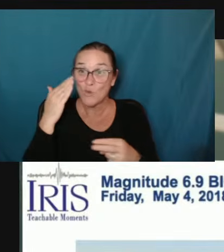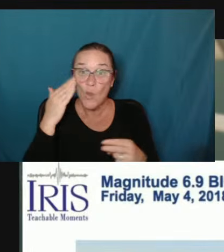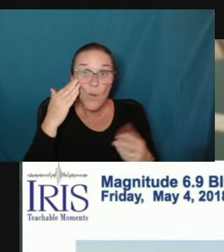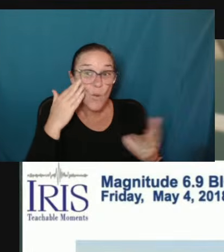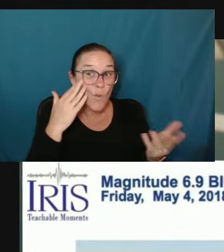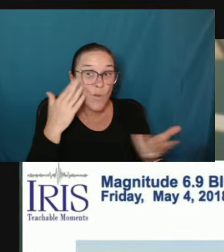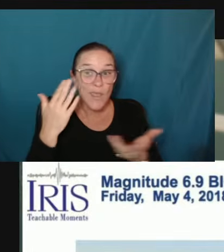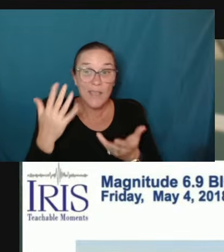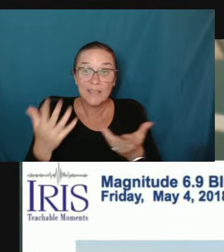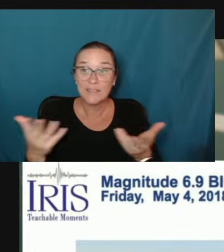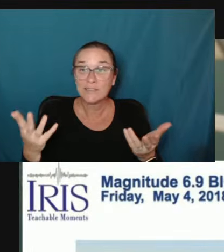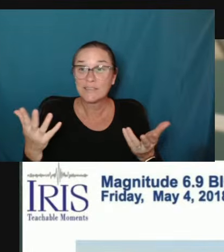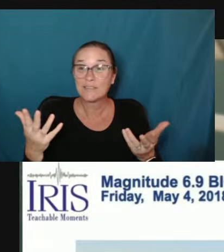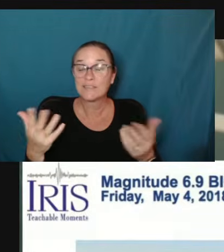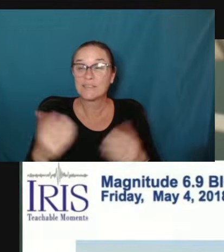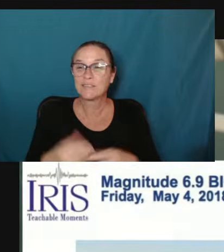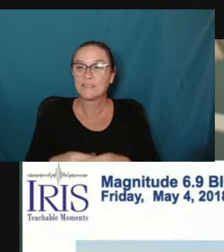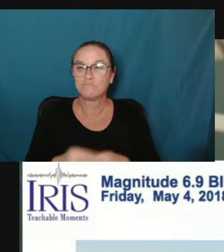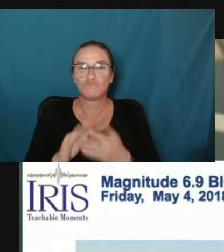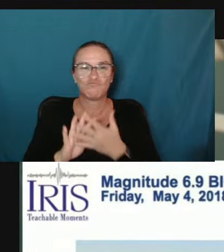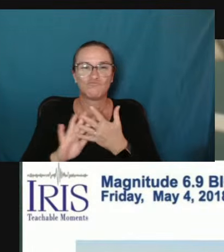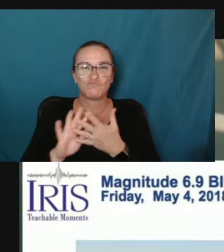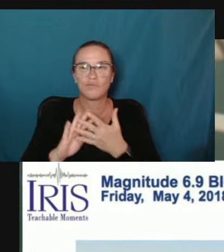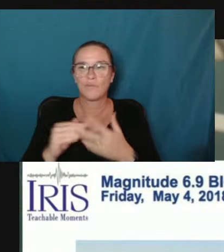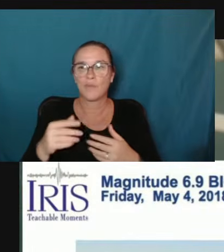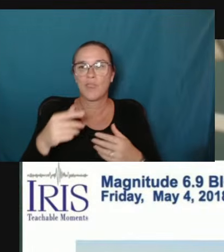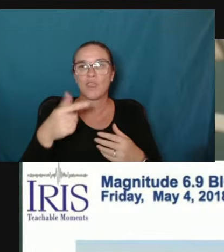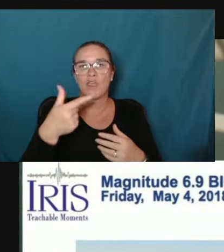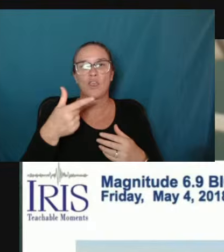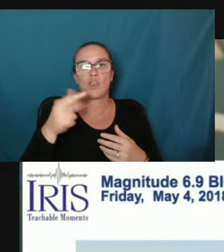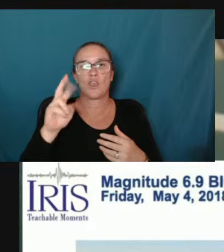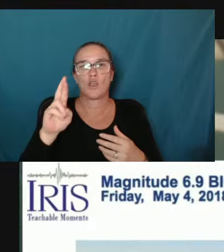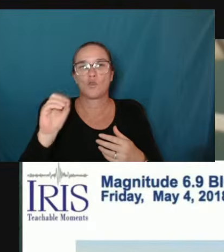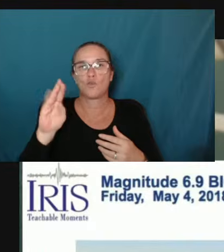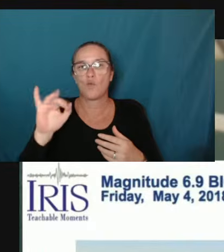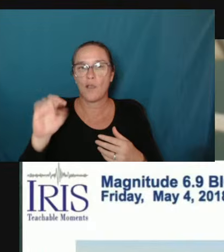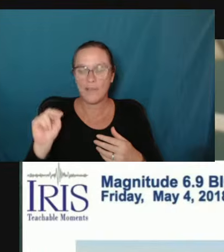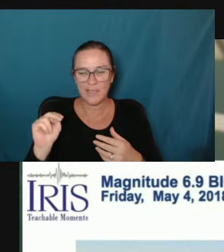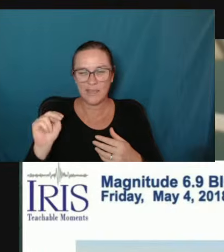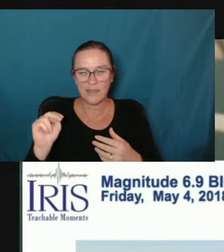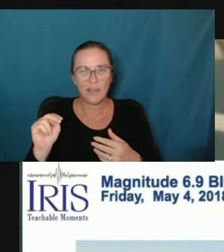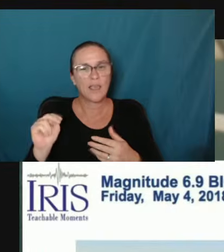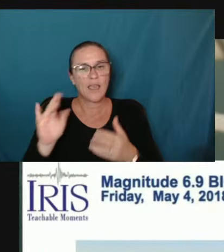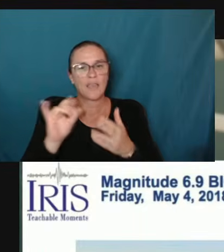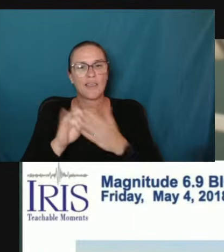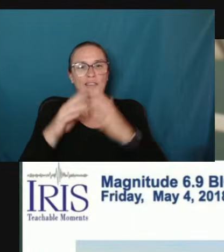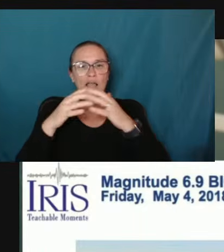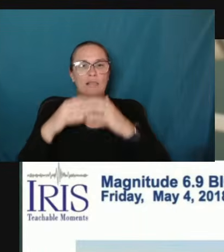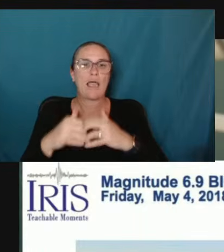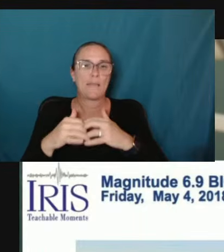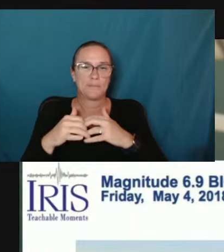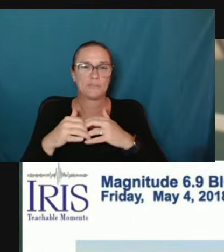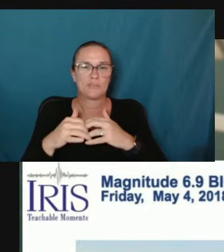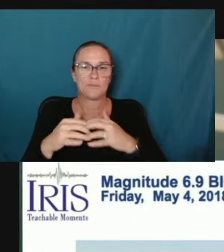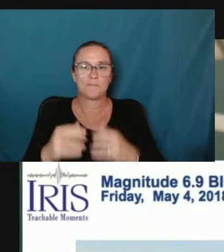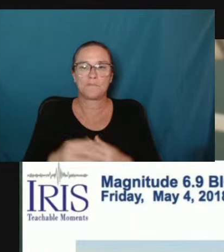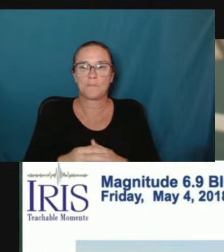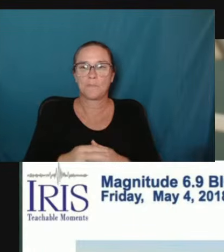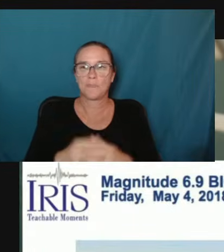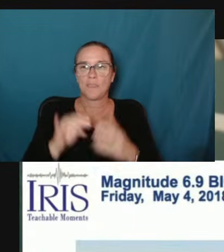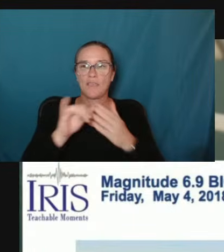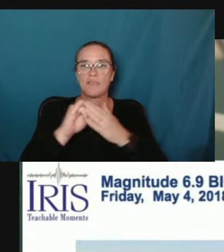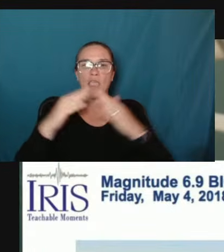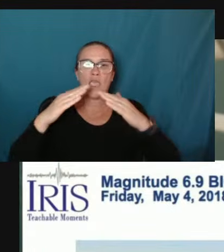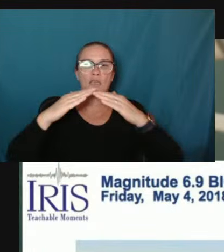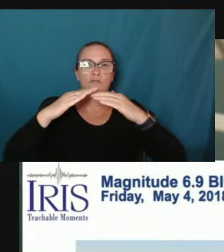Robin? Close. Robin's a collapse feature, and we see those on the volcano. That interface, that